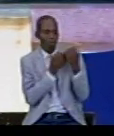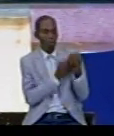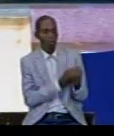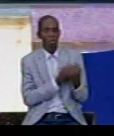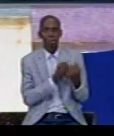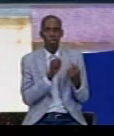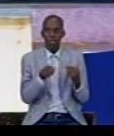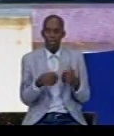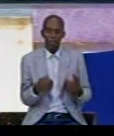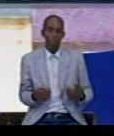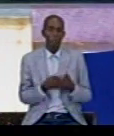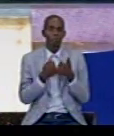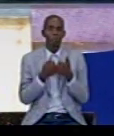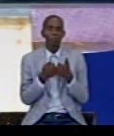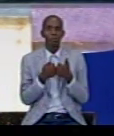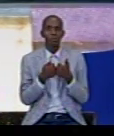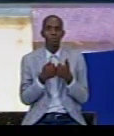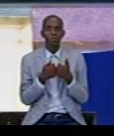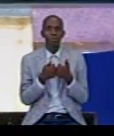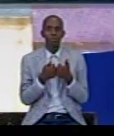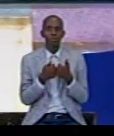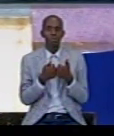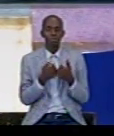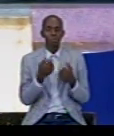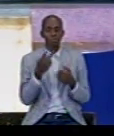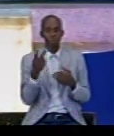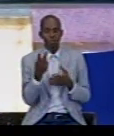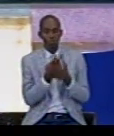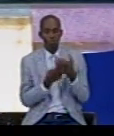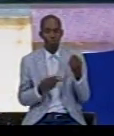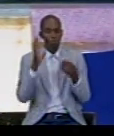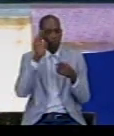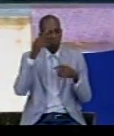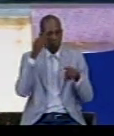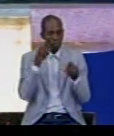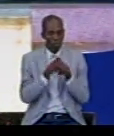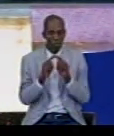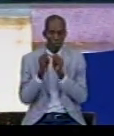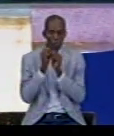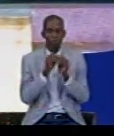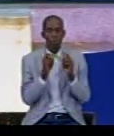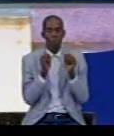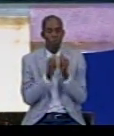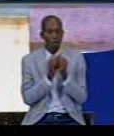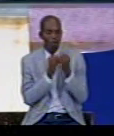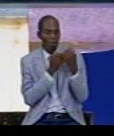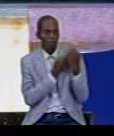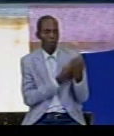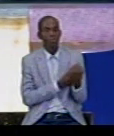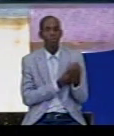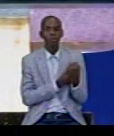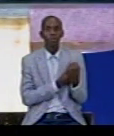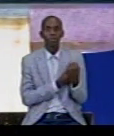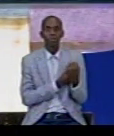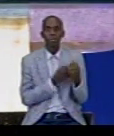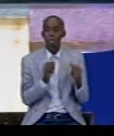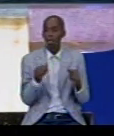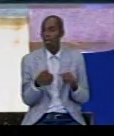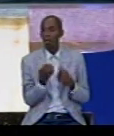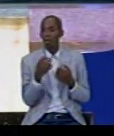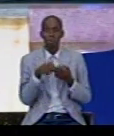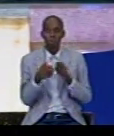Any challenge, two of you shall agree together with confidence. Any